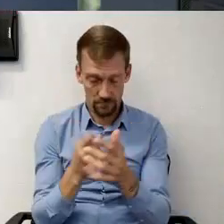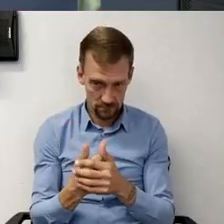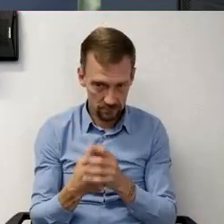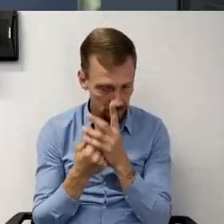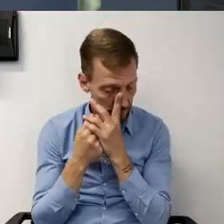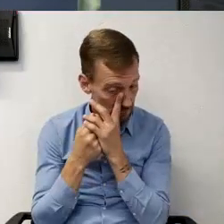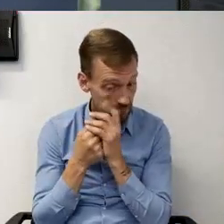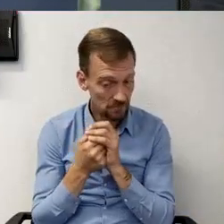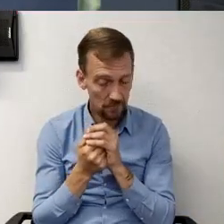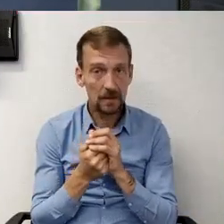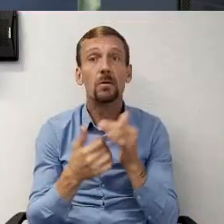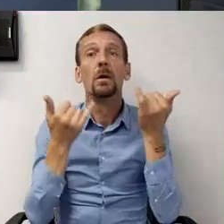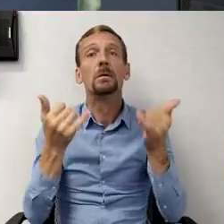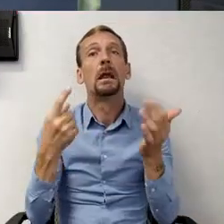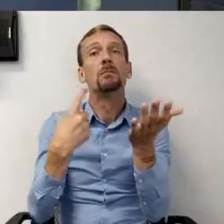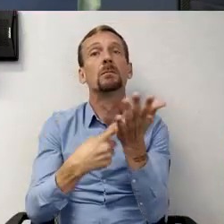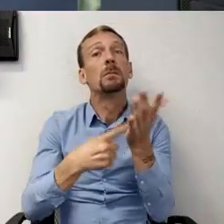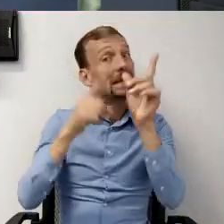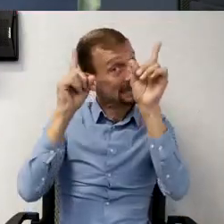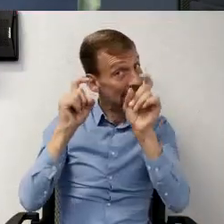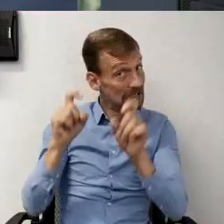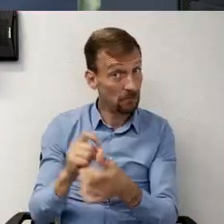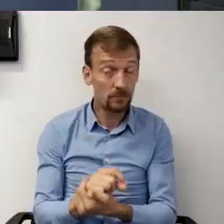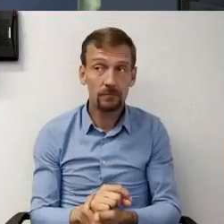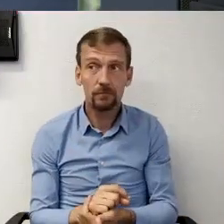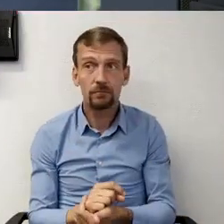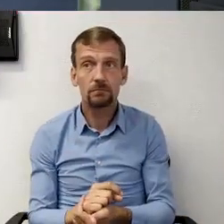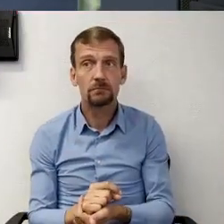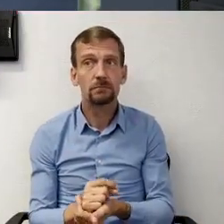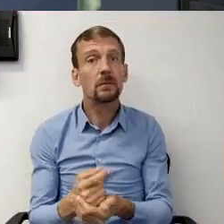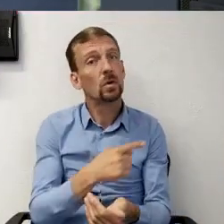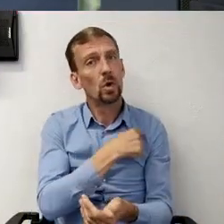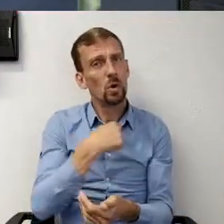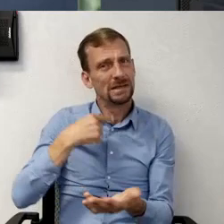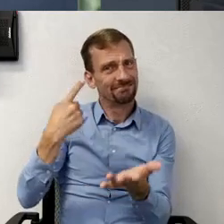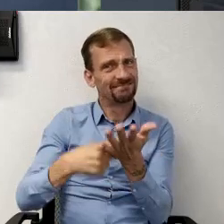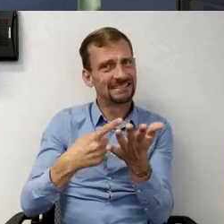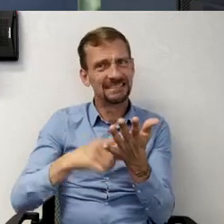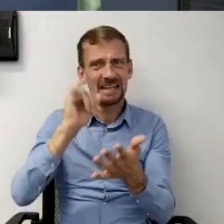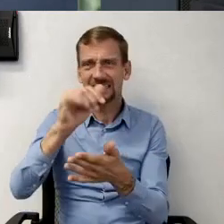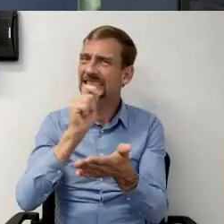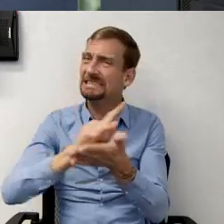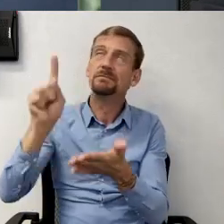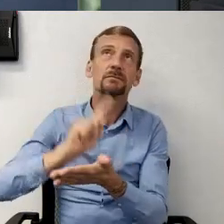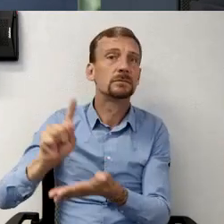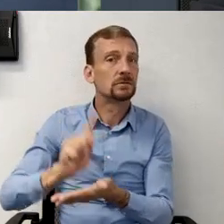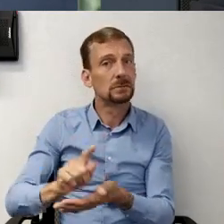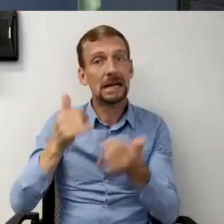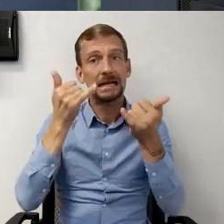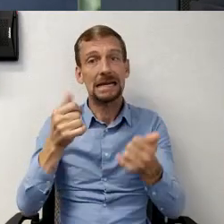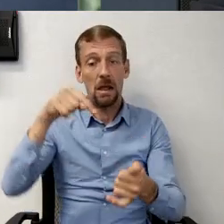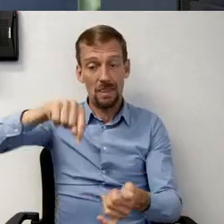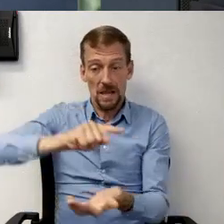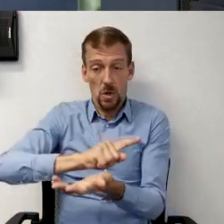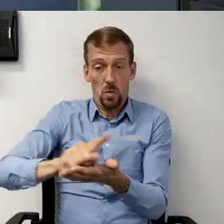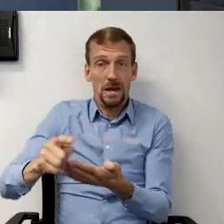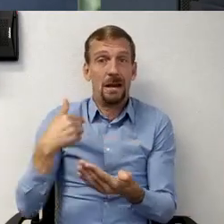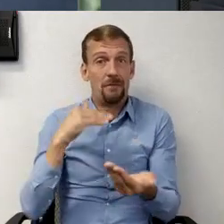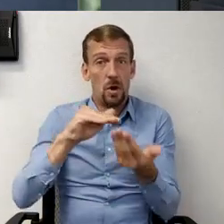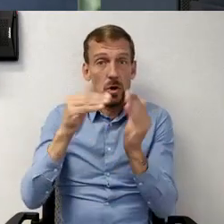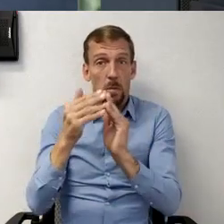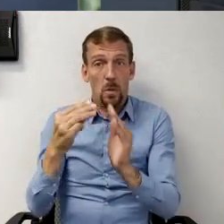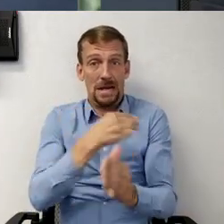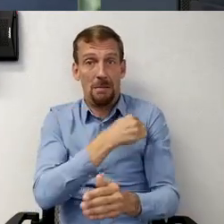Okay, so let's talk about testing. You know, we go over this every week, and this week I received 2 calls from community